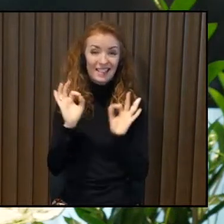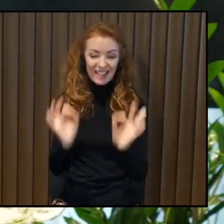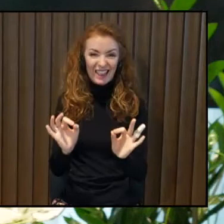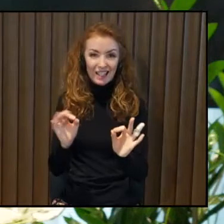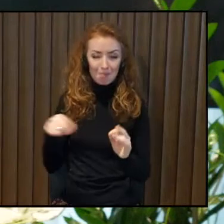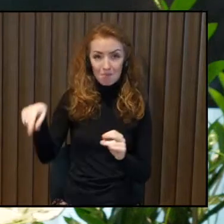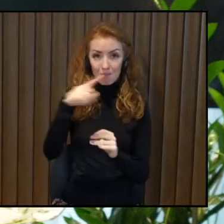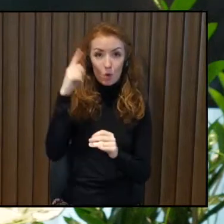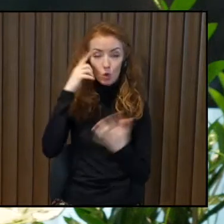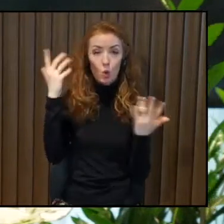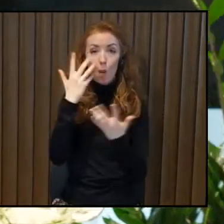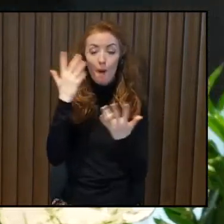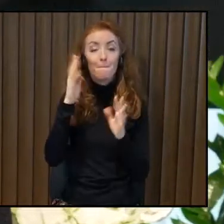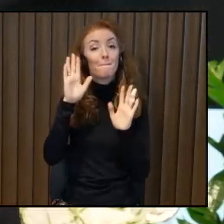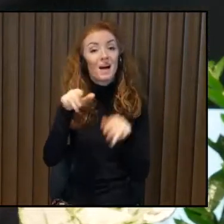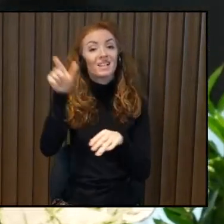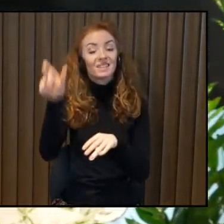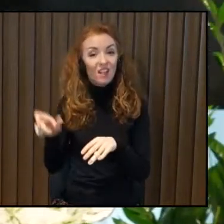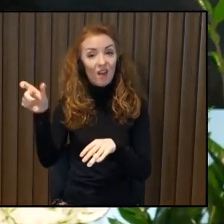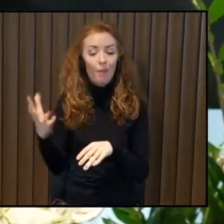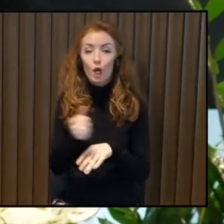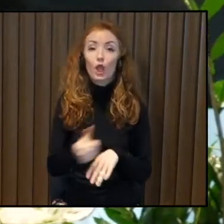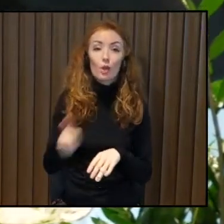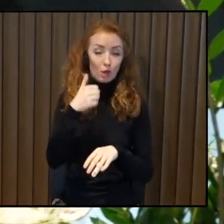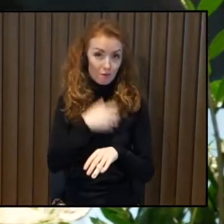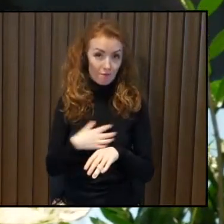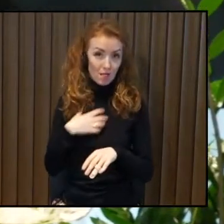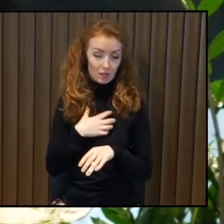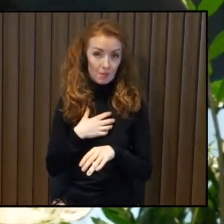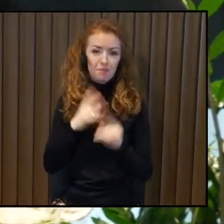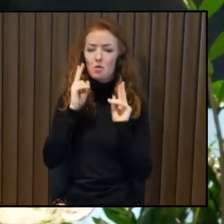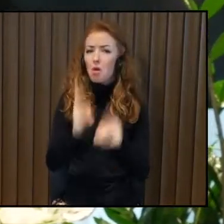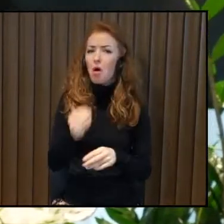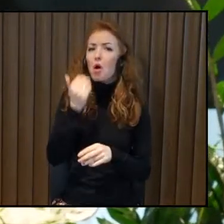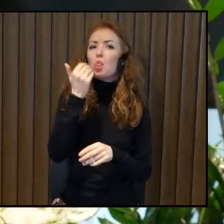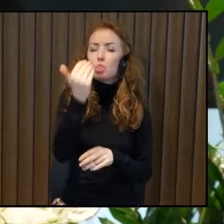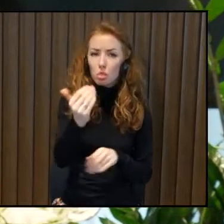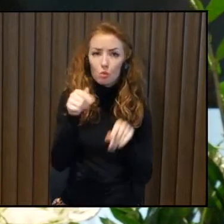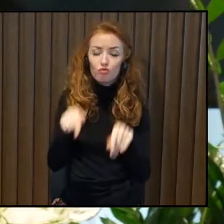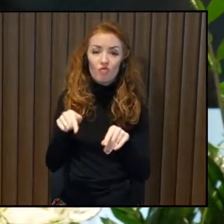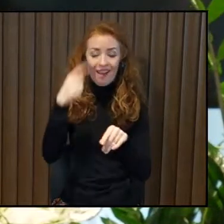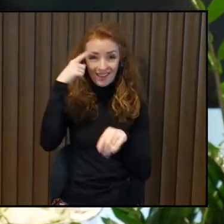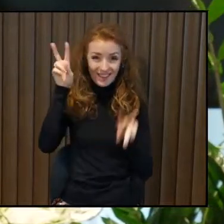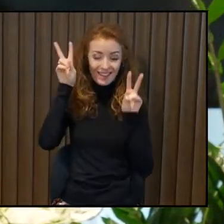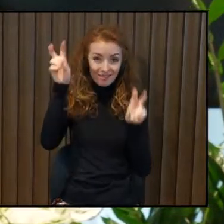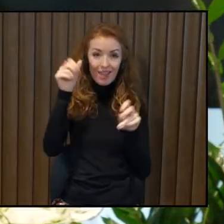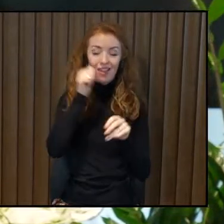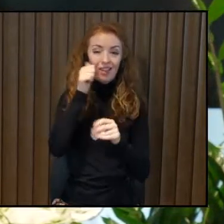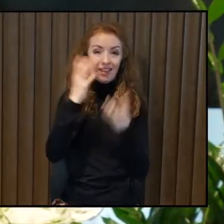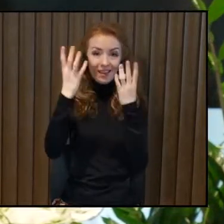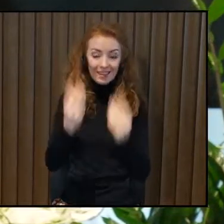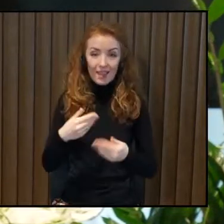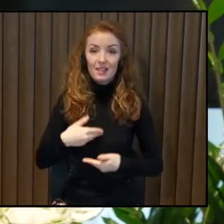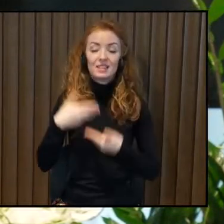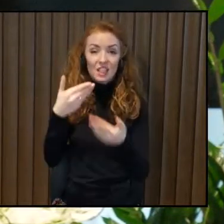disabilities. So how do you include in this concept in everyday life all the other social groups in society? Because